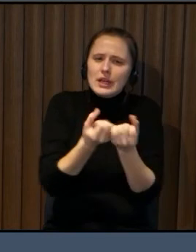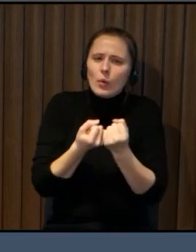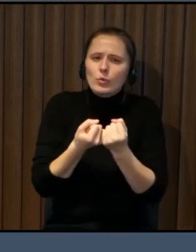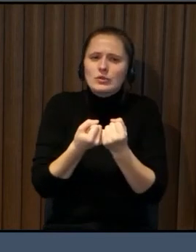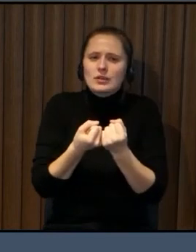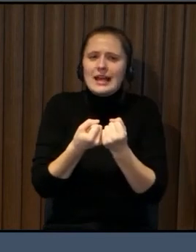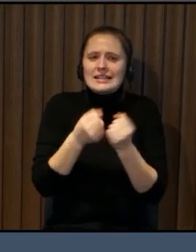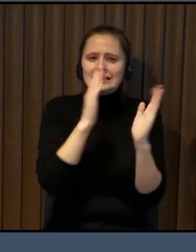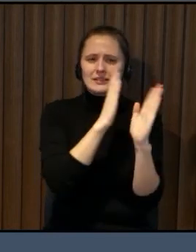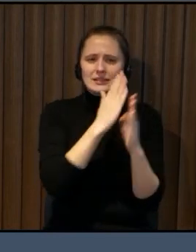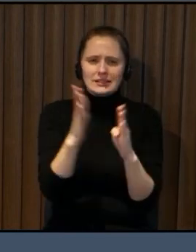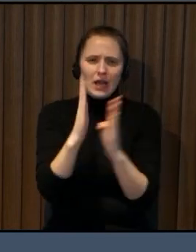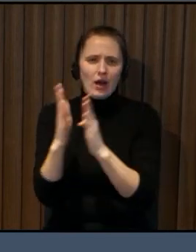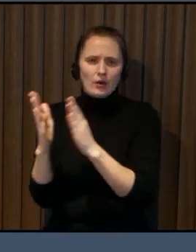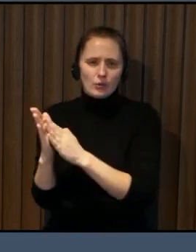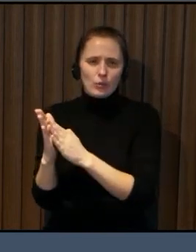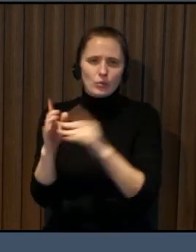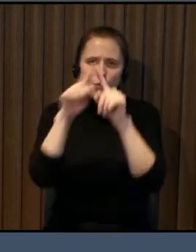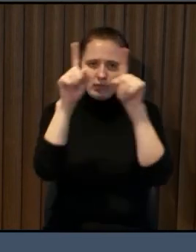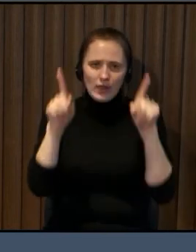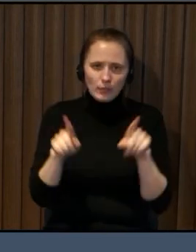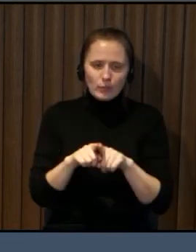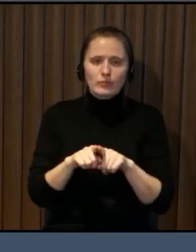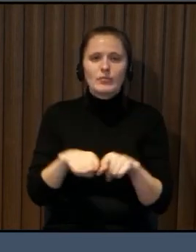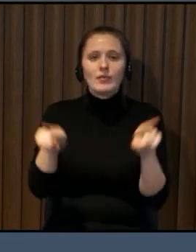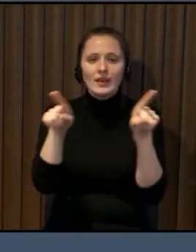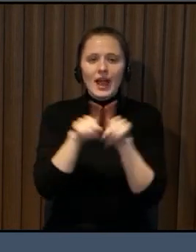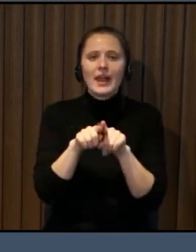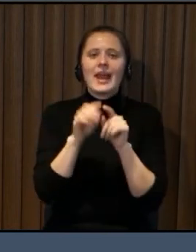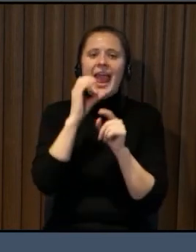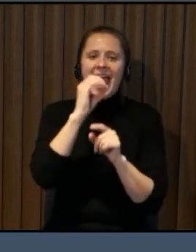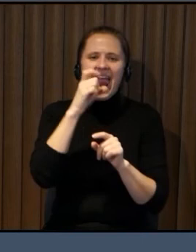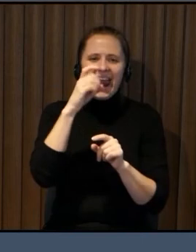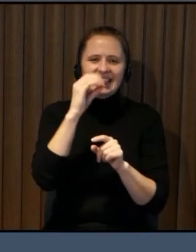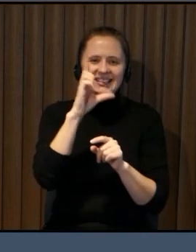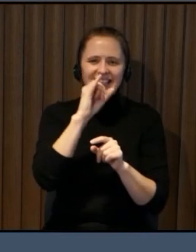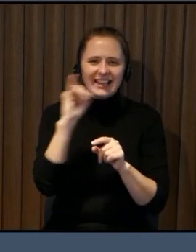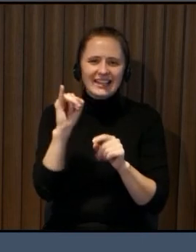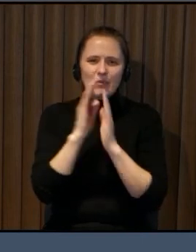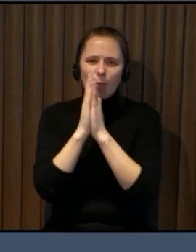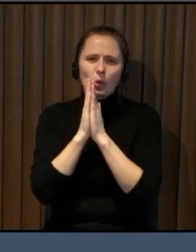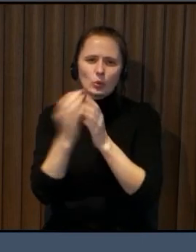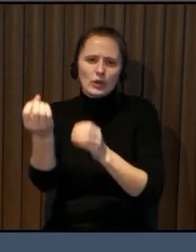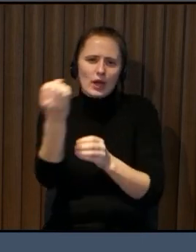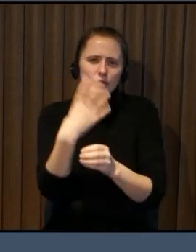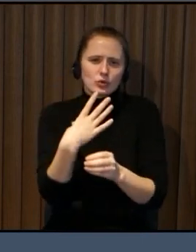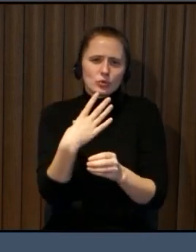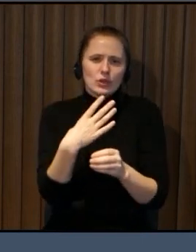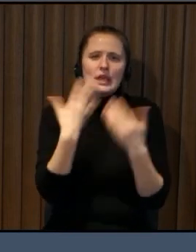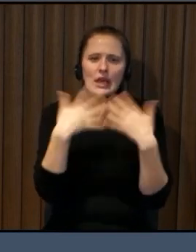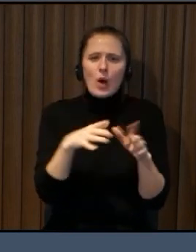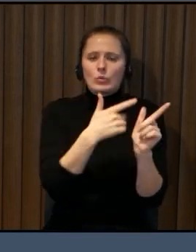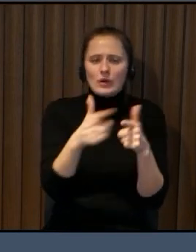is the way how to do it. And so if you ask from the departments to send in Excel file the